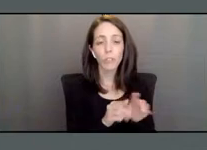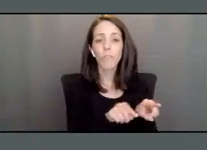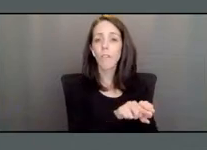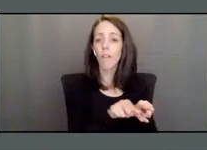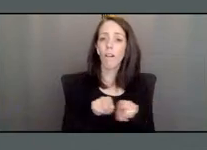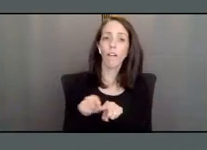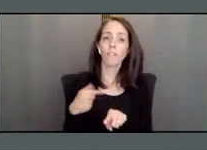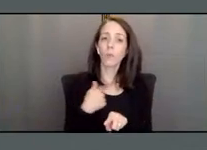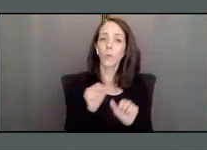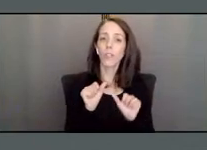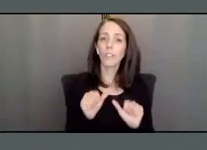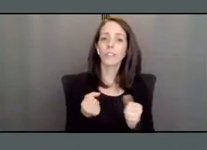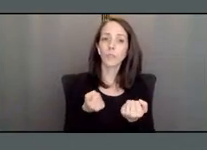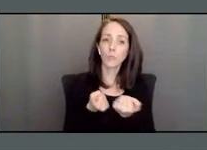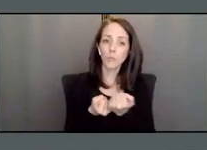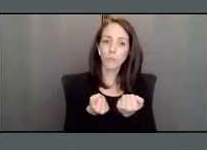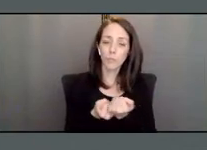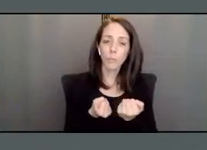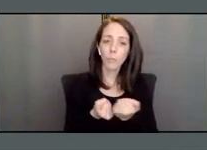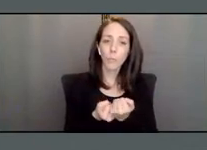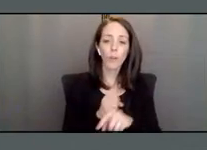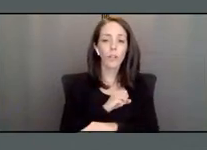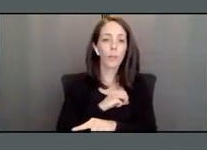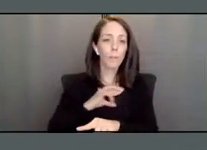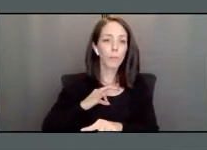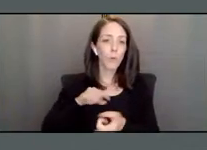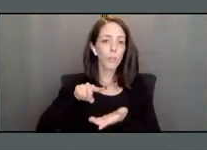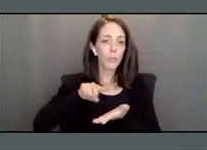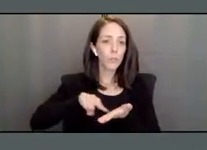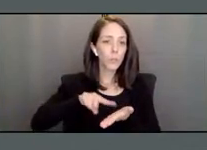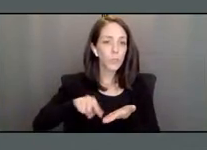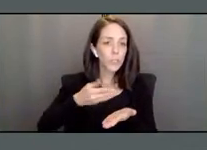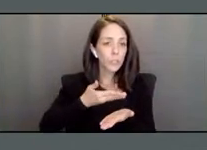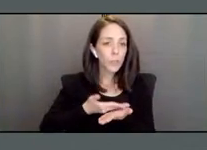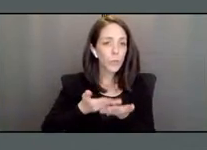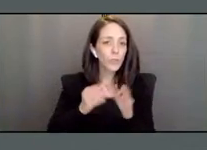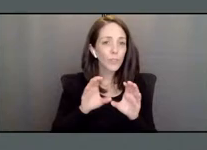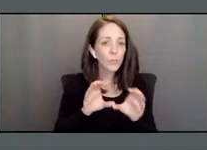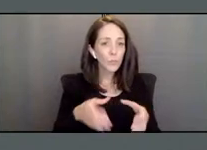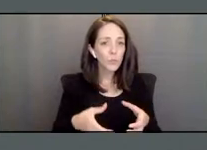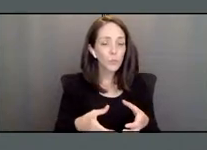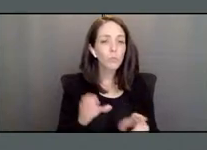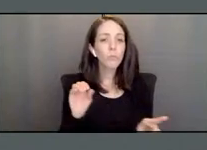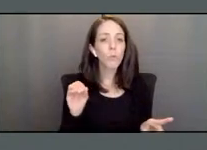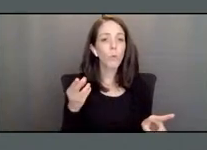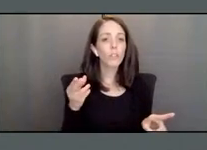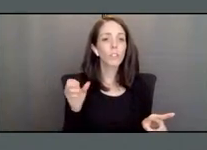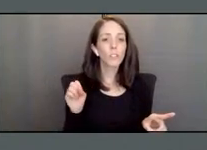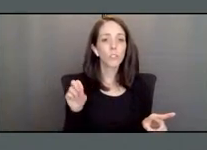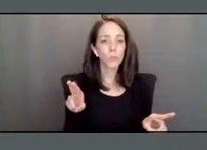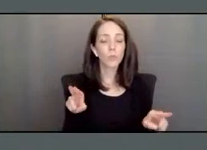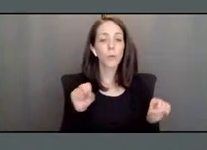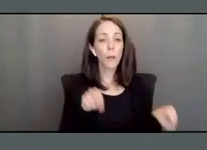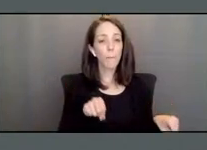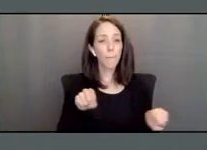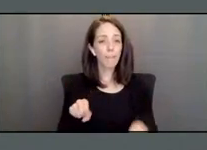support our employee resource groups, OHSU abilities, to give the